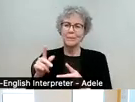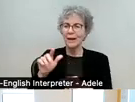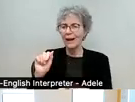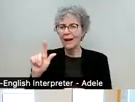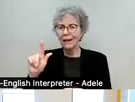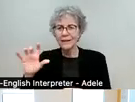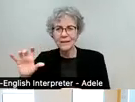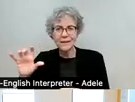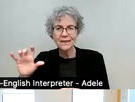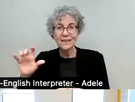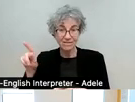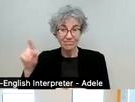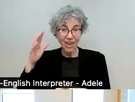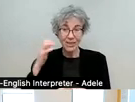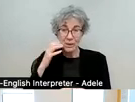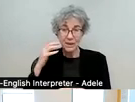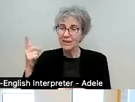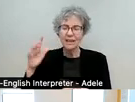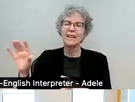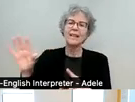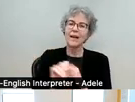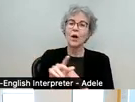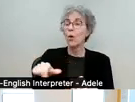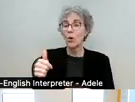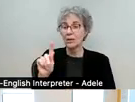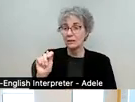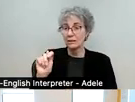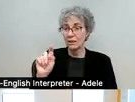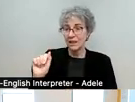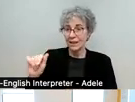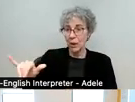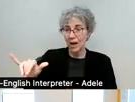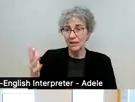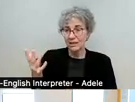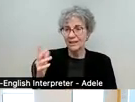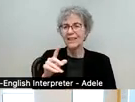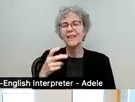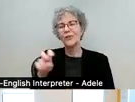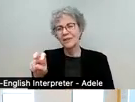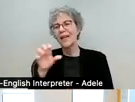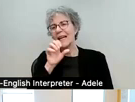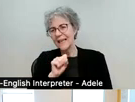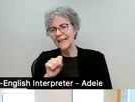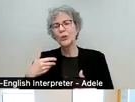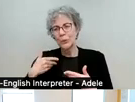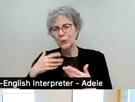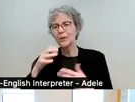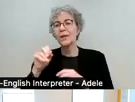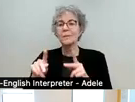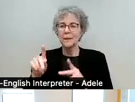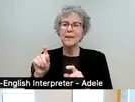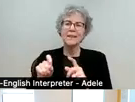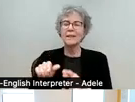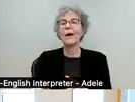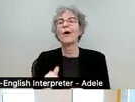hospital, or TAYs, so transitional age youth and people needing alternative level